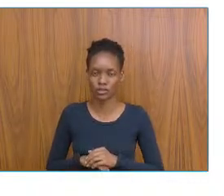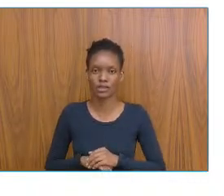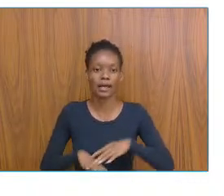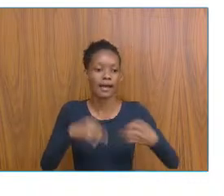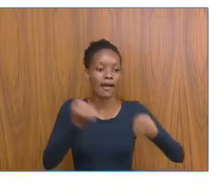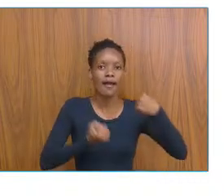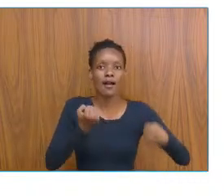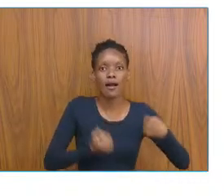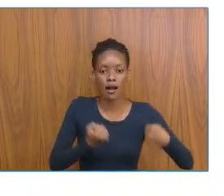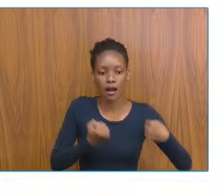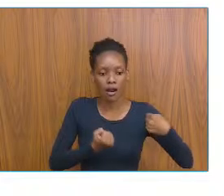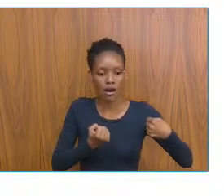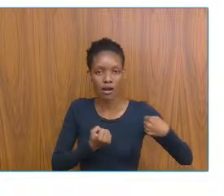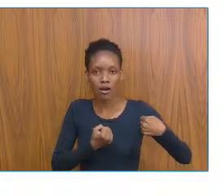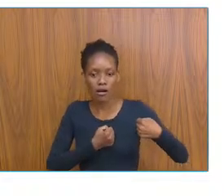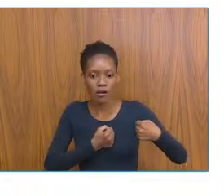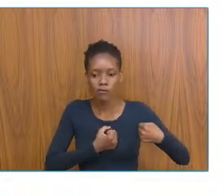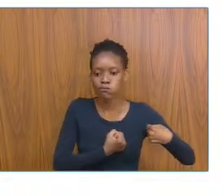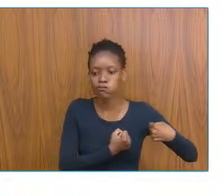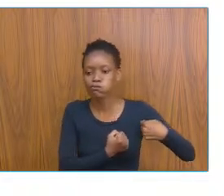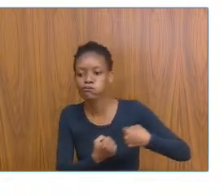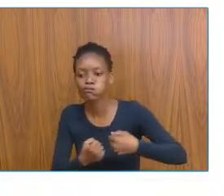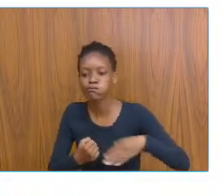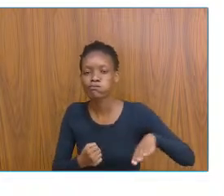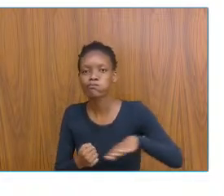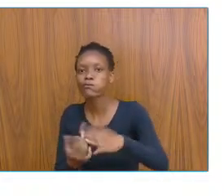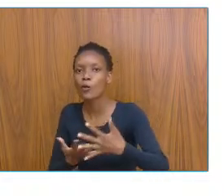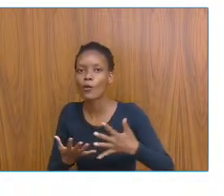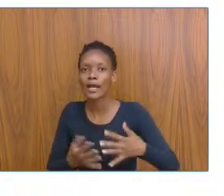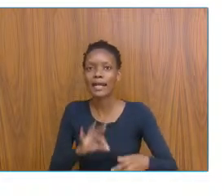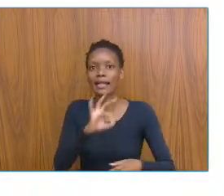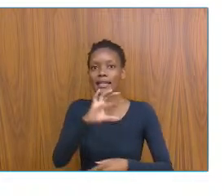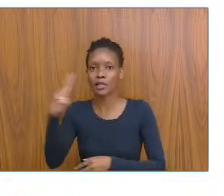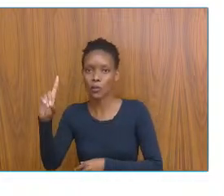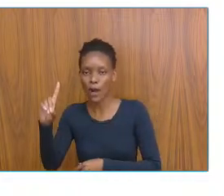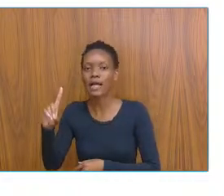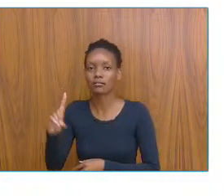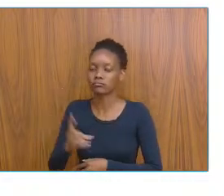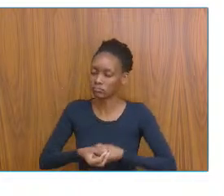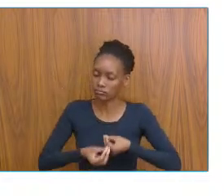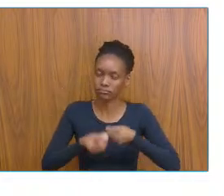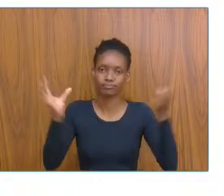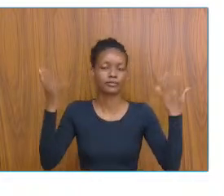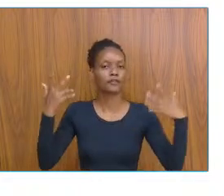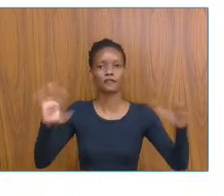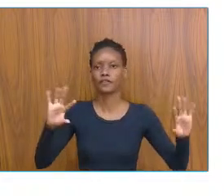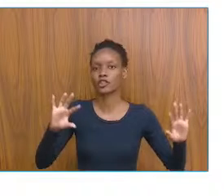been published. There are 31 mobile voting stations across the country.